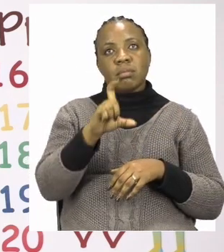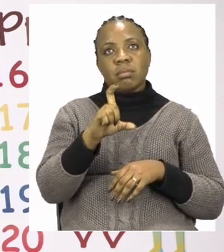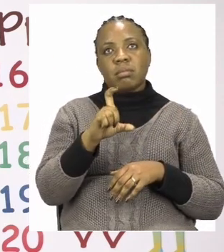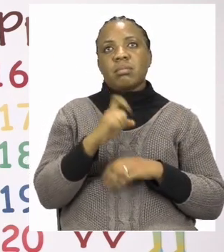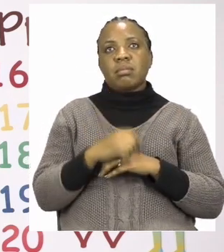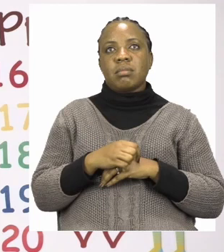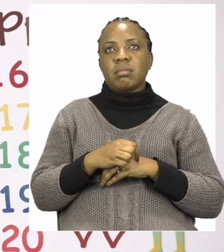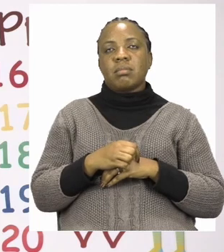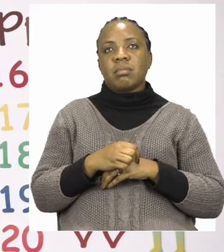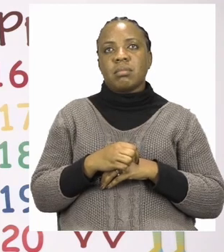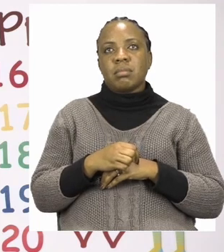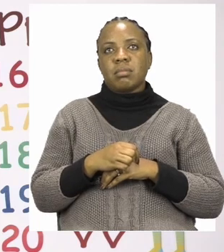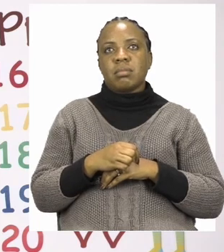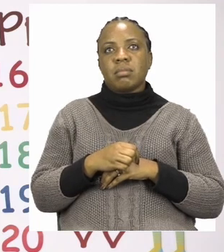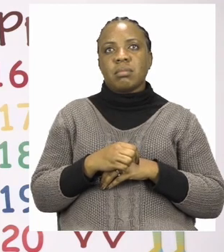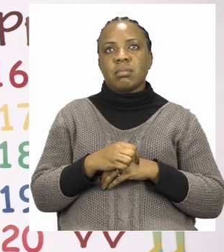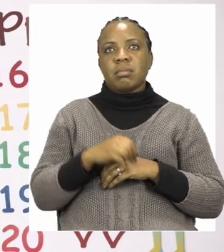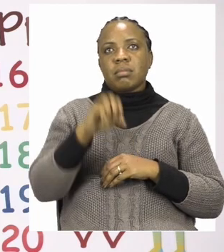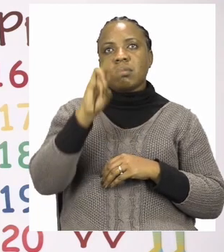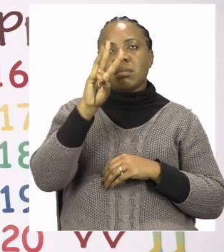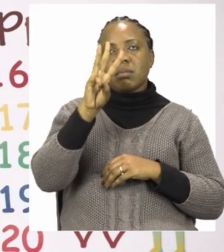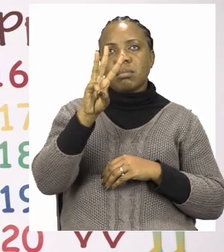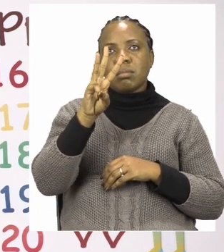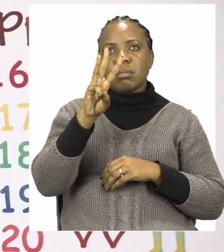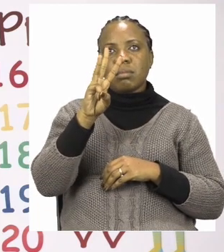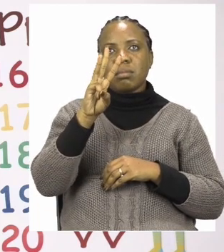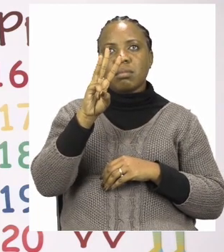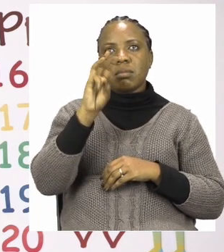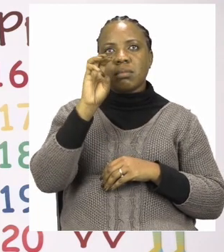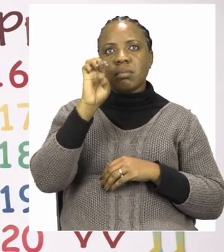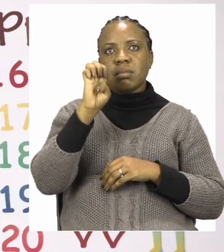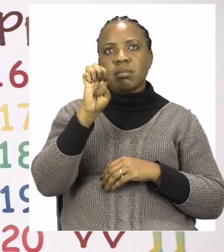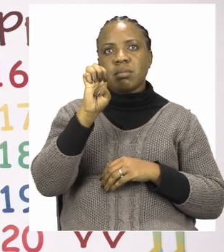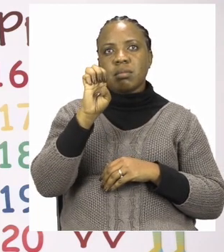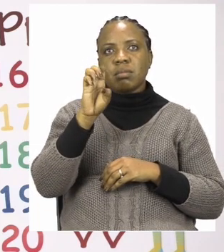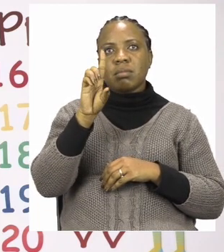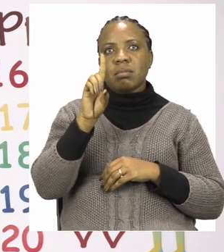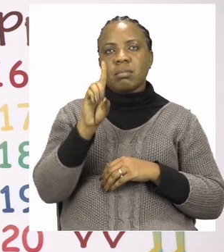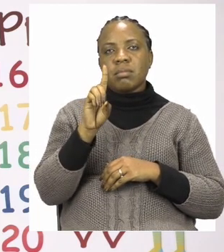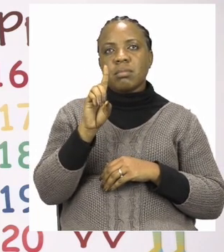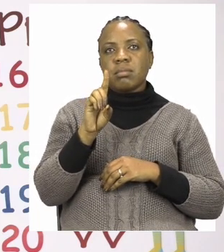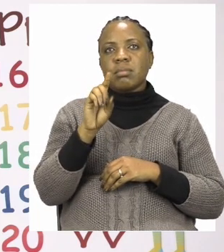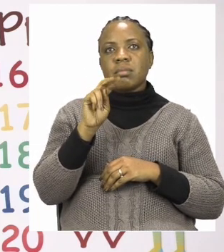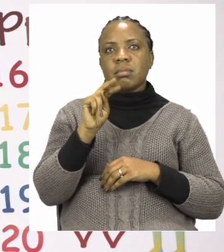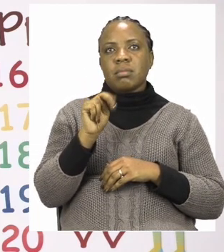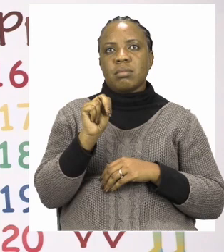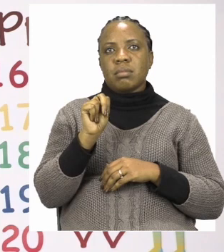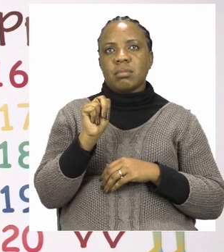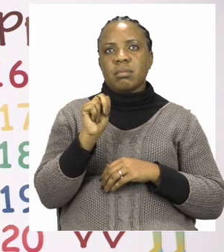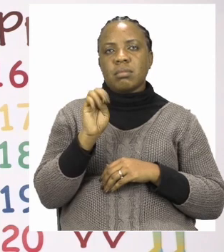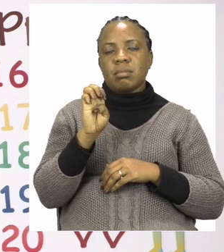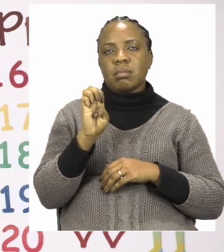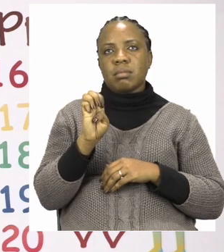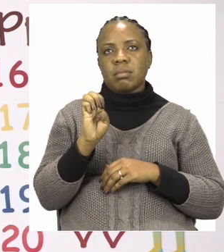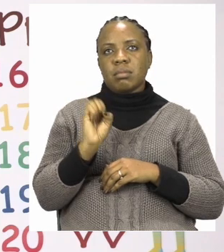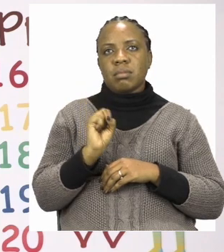W. And then we are going to continue spelling Wednesday,